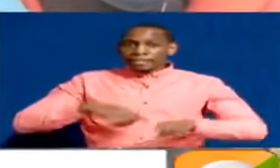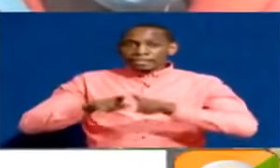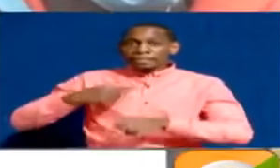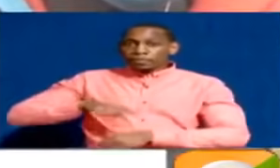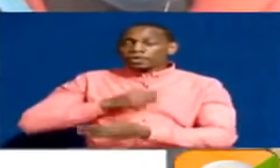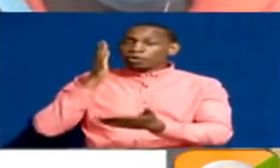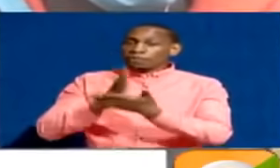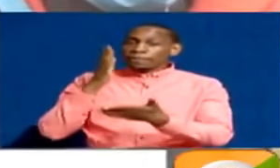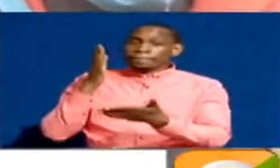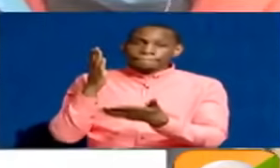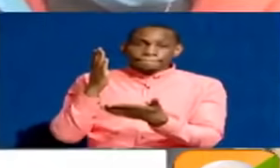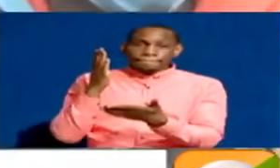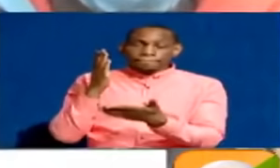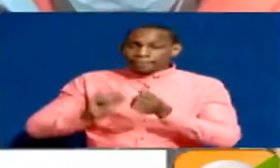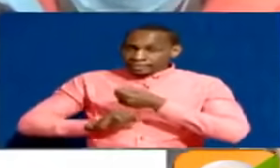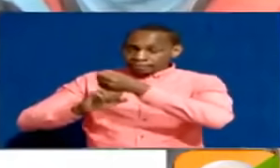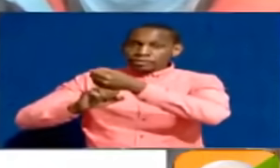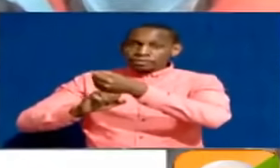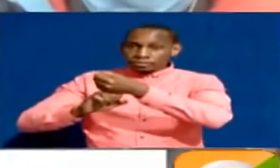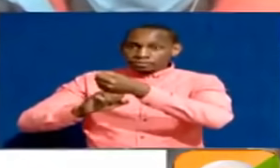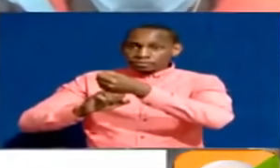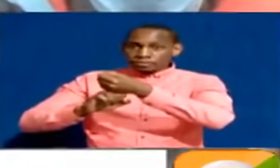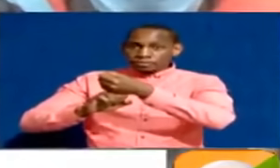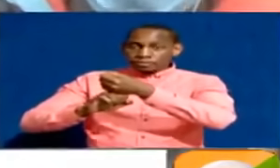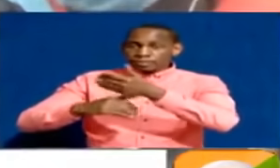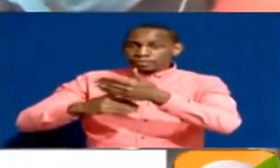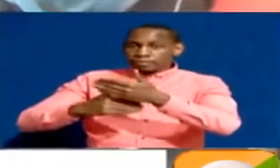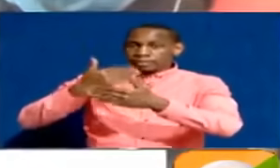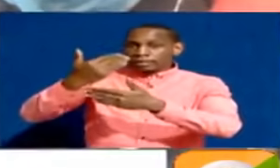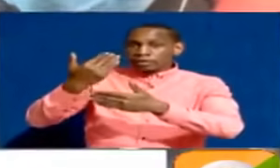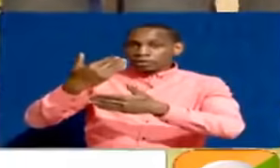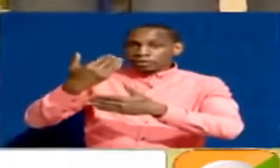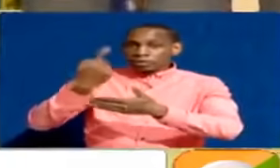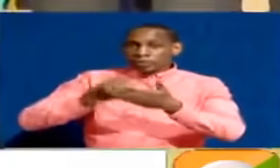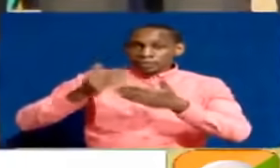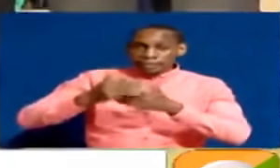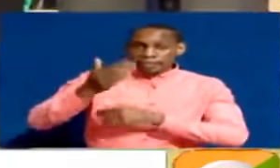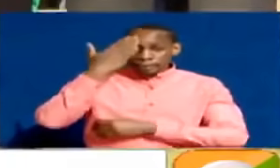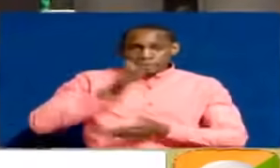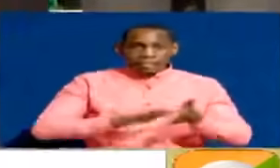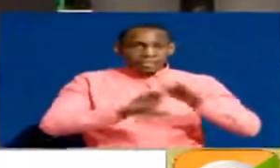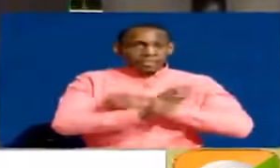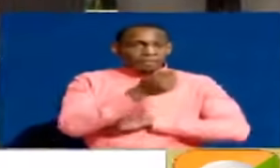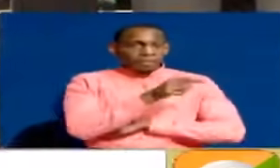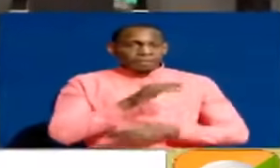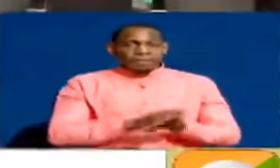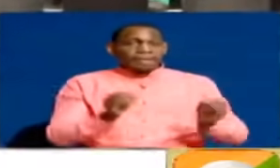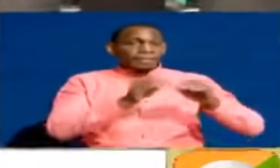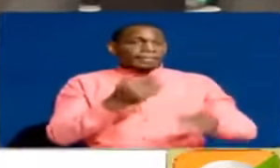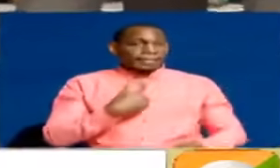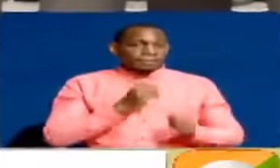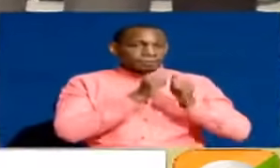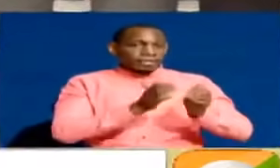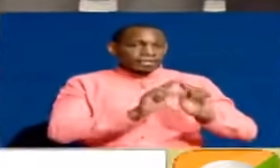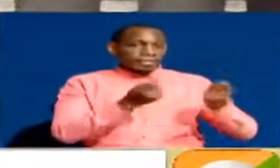we will affirm that support in the next 1 week. Because the deputy president held his meeting